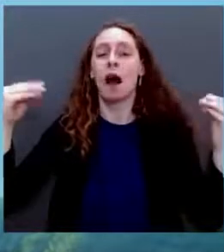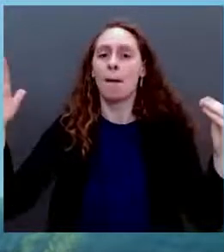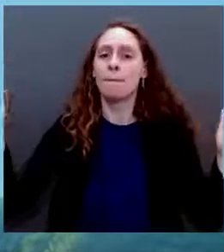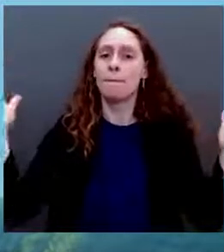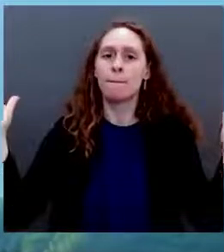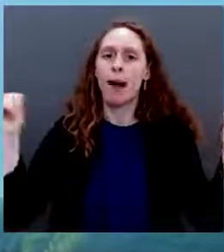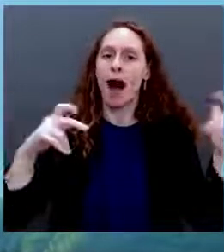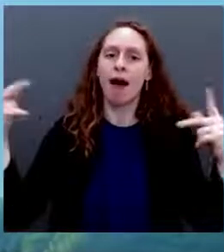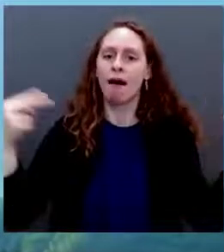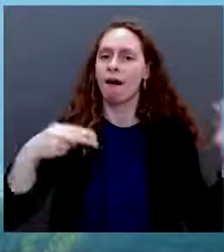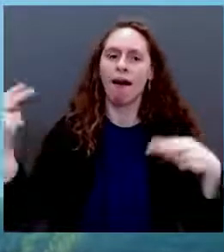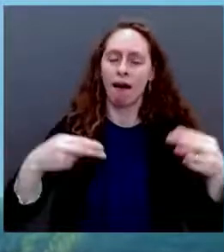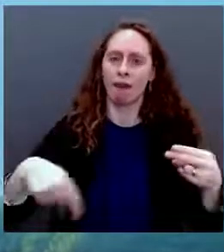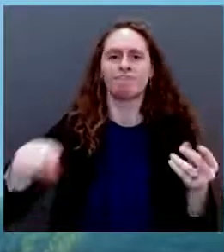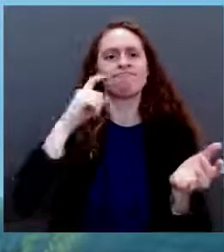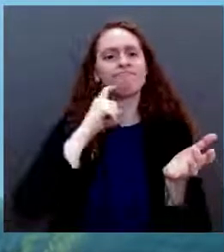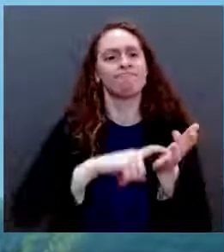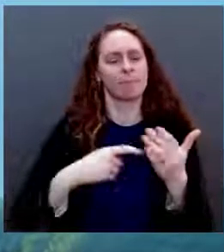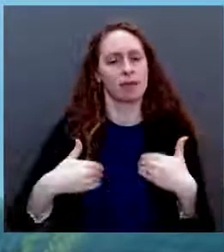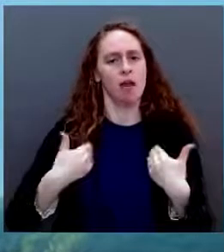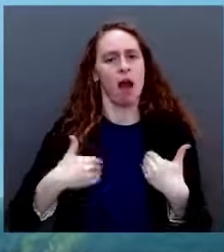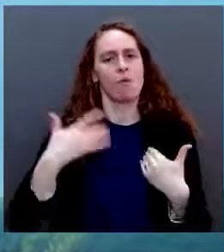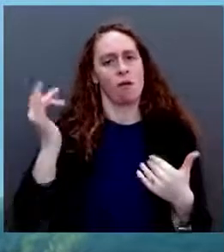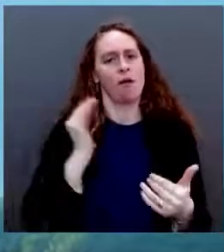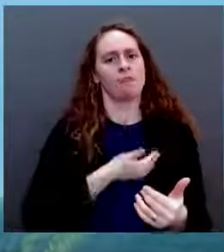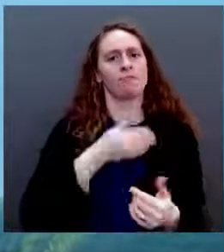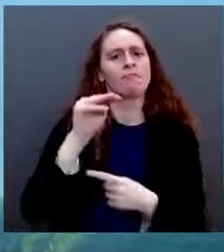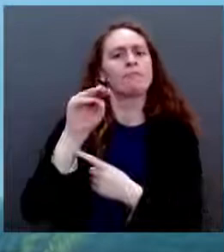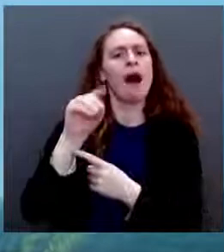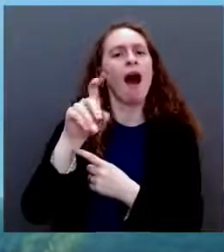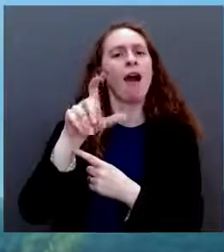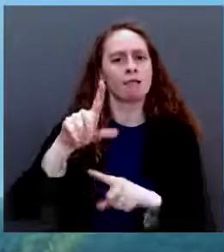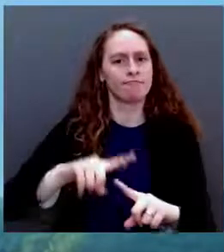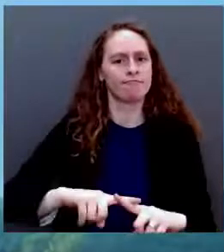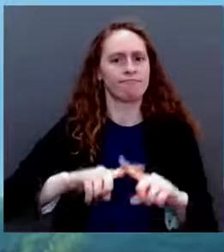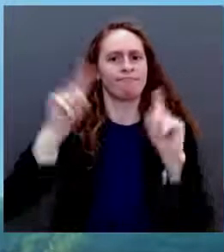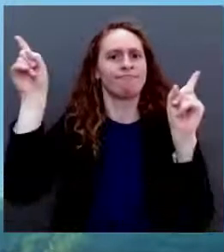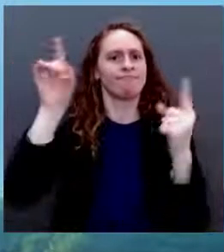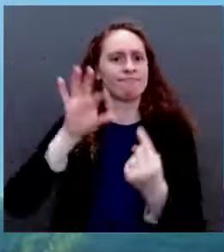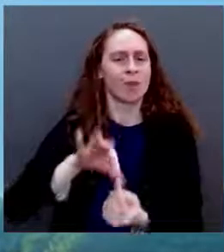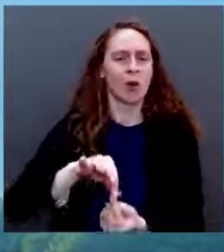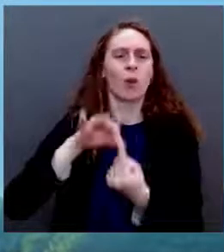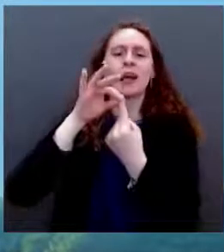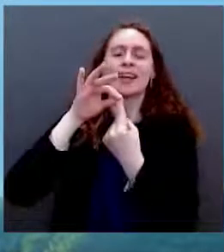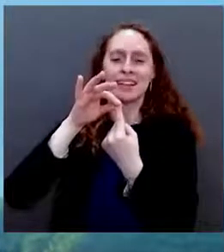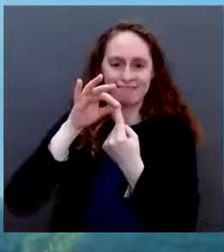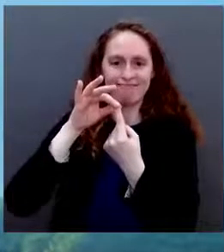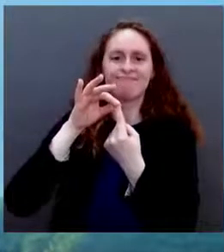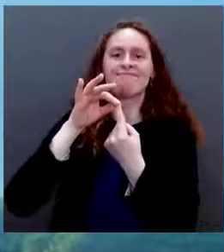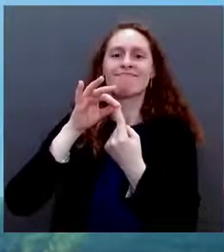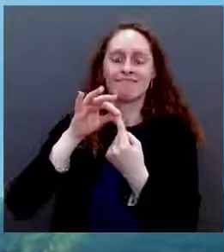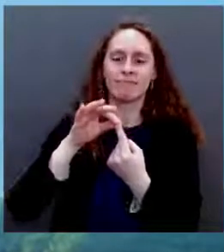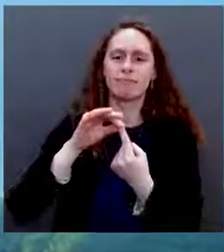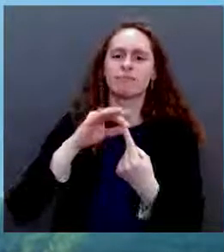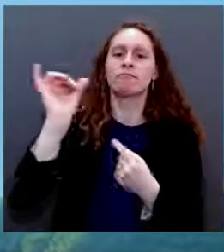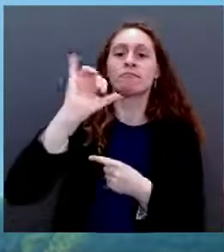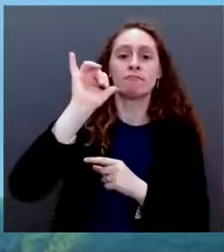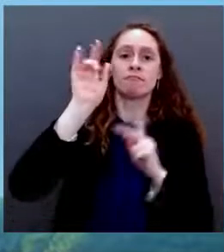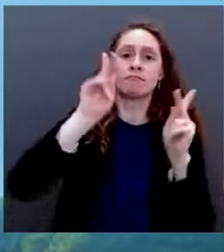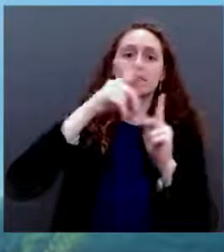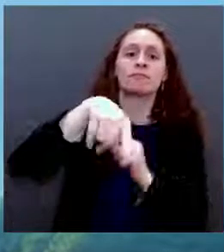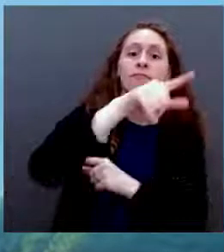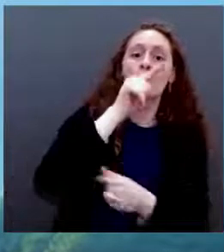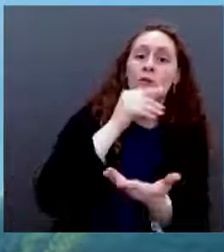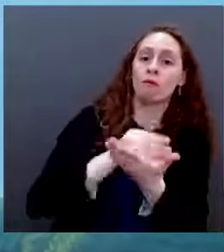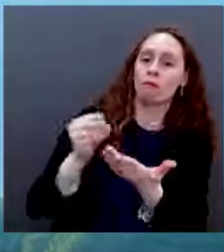bringing the consumers the transparent and traceable products that they've been looking for. And we're excited that this administration